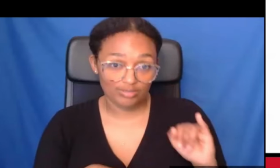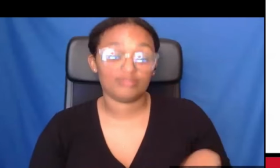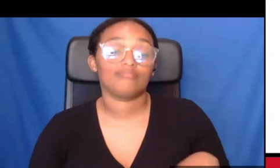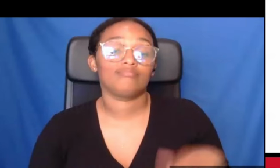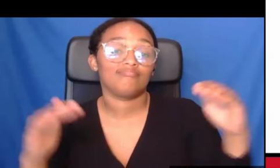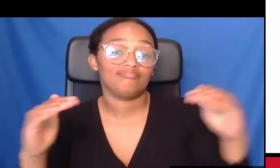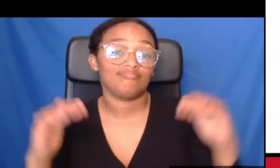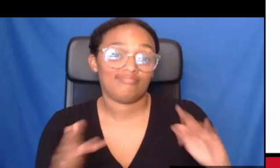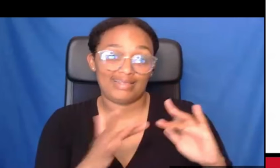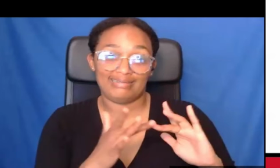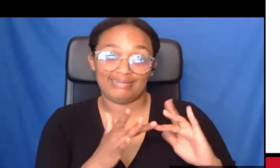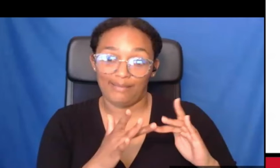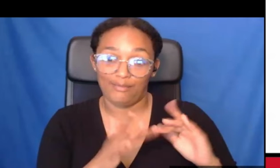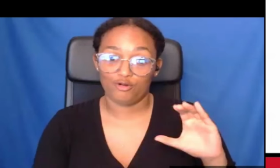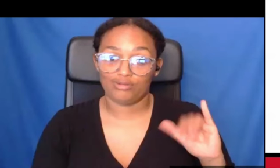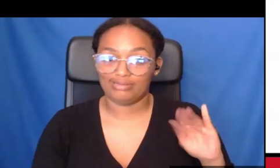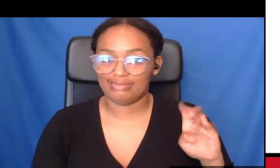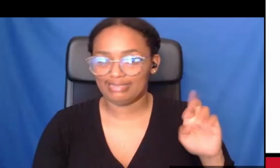flood.